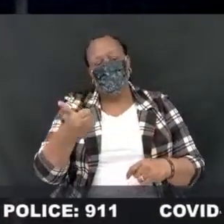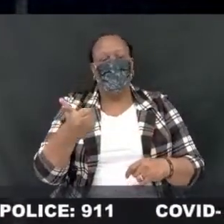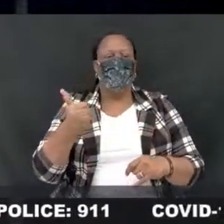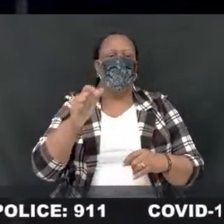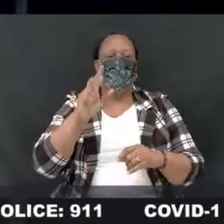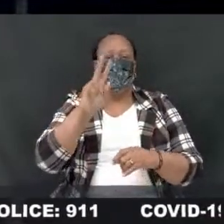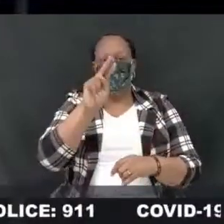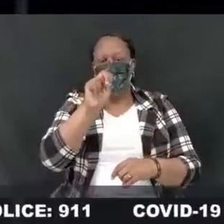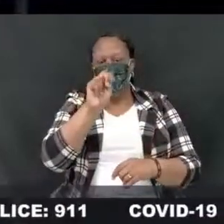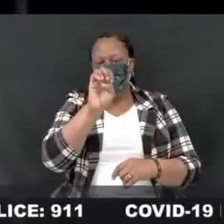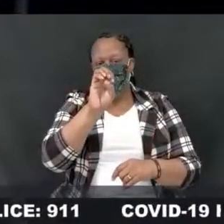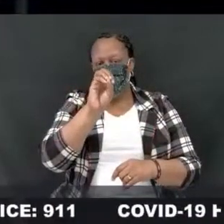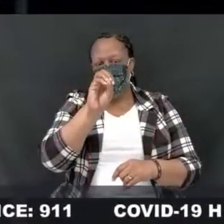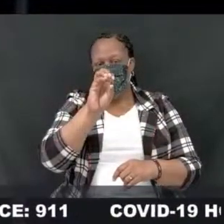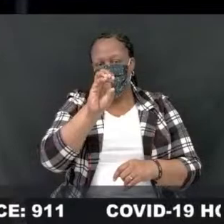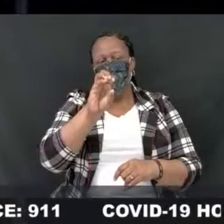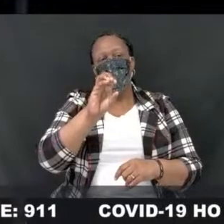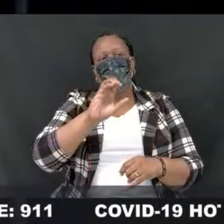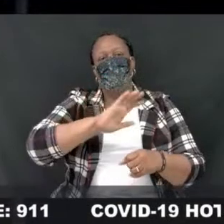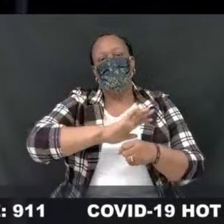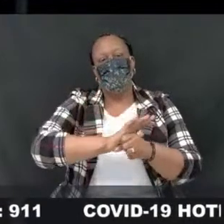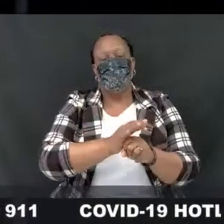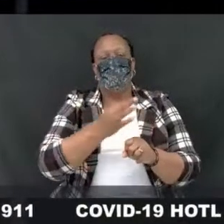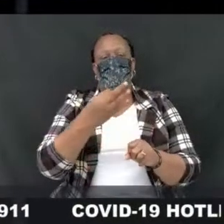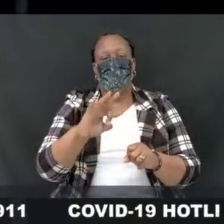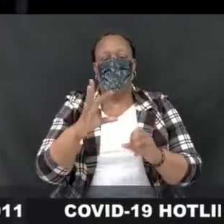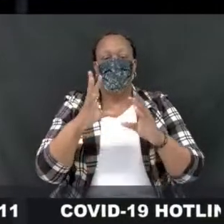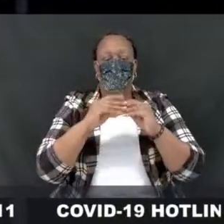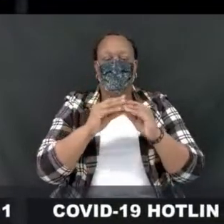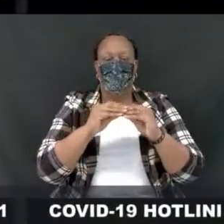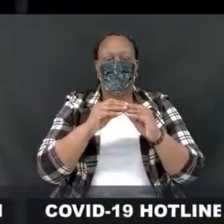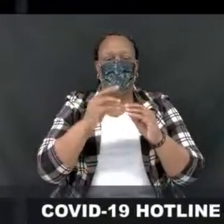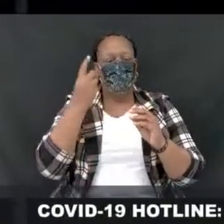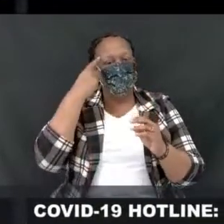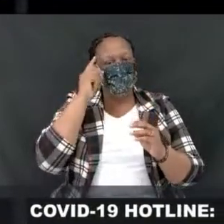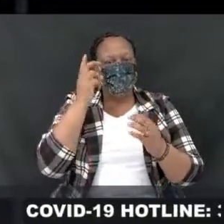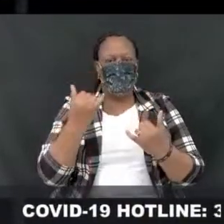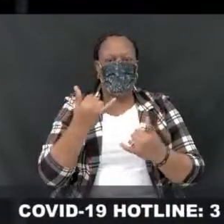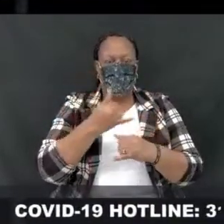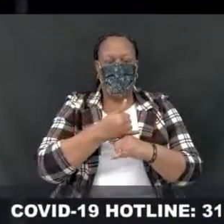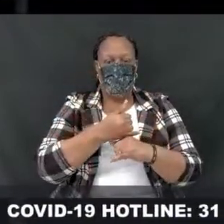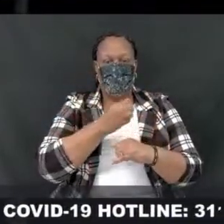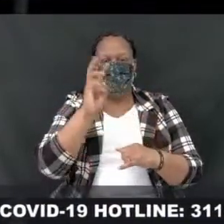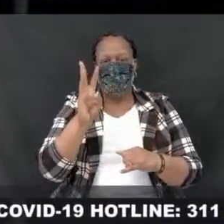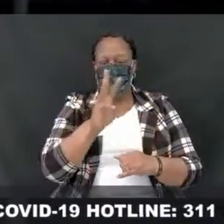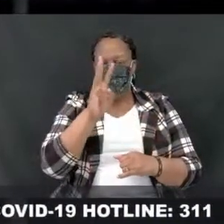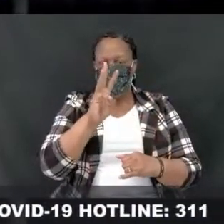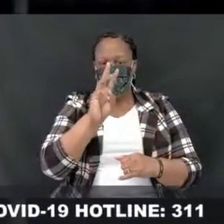Center, NEOC, COVID-19 briefing for today, Wednesday, the 2nd of March,